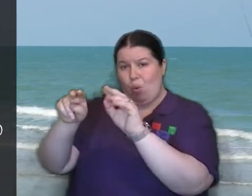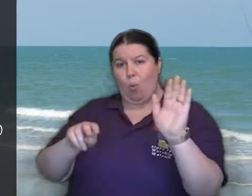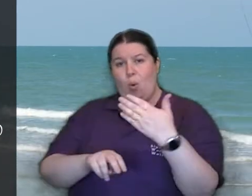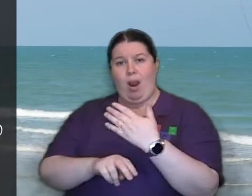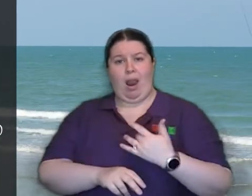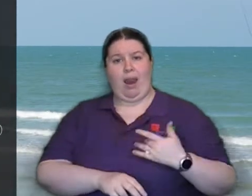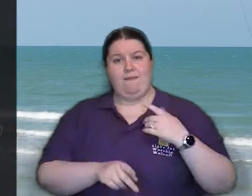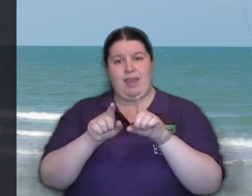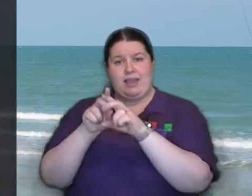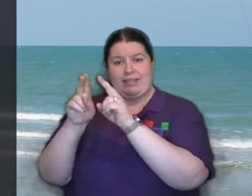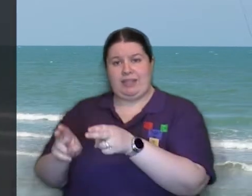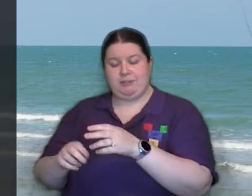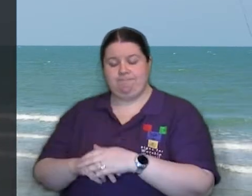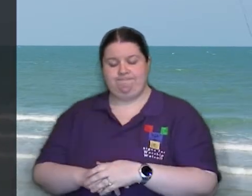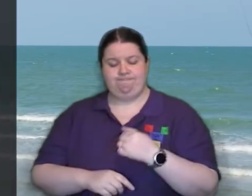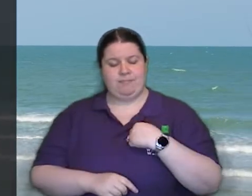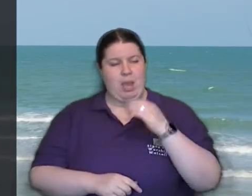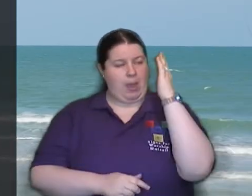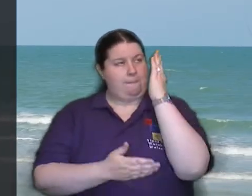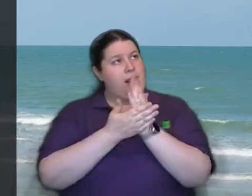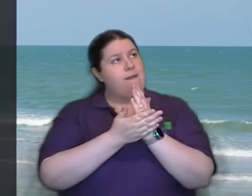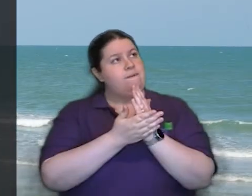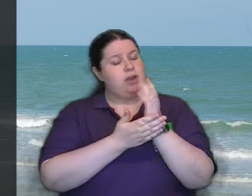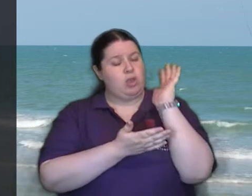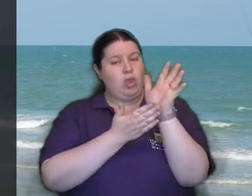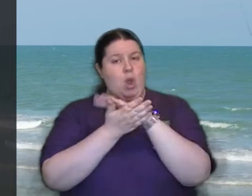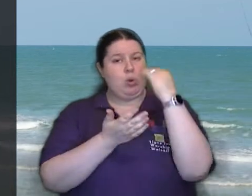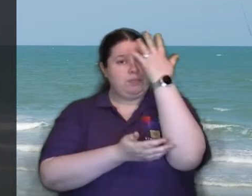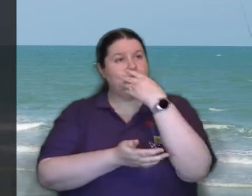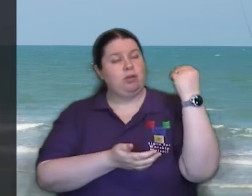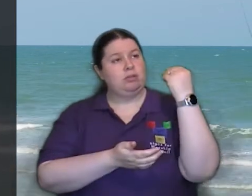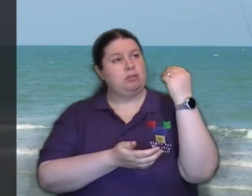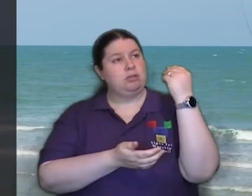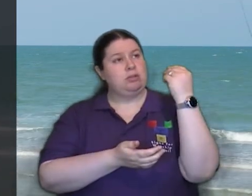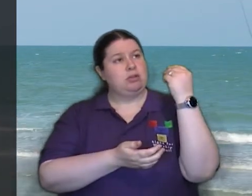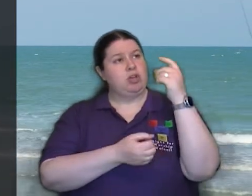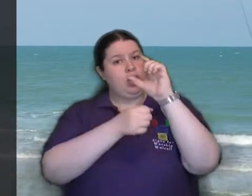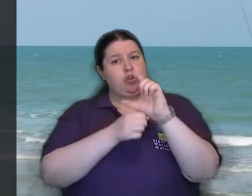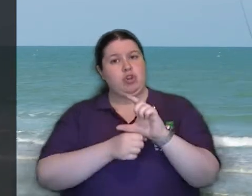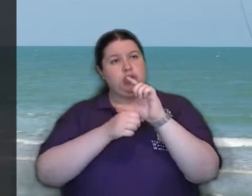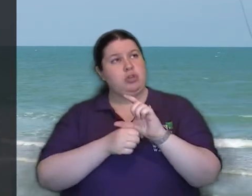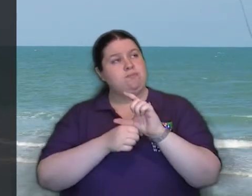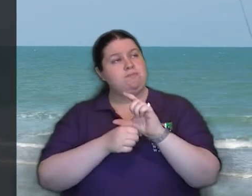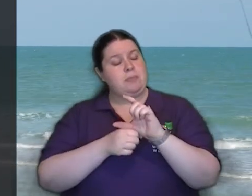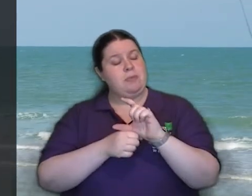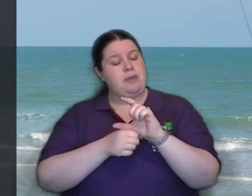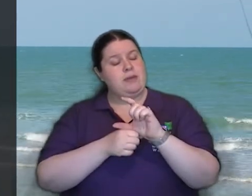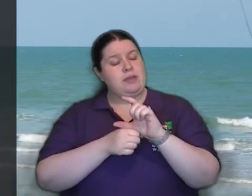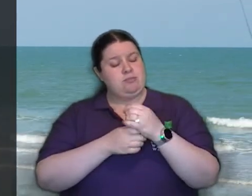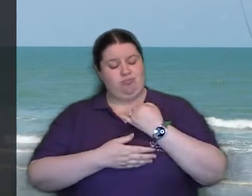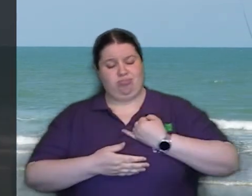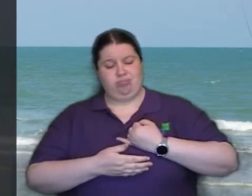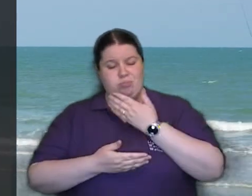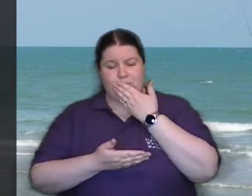living and the dead. I believe in the Holy Spirit, the Holy Catholic Church, the communion of